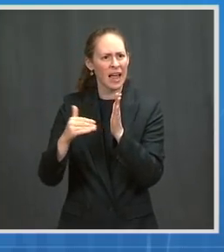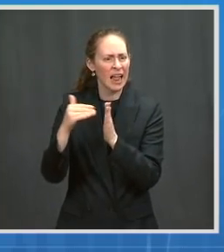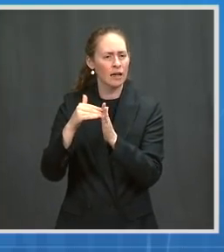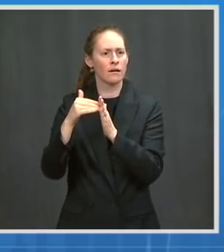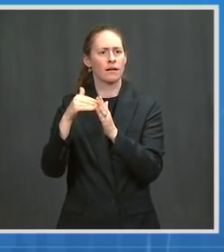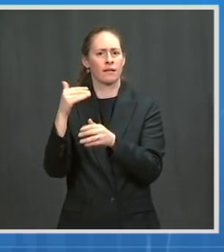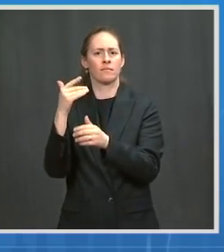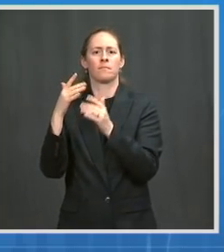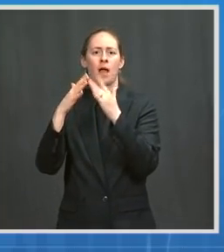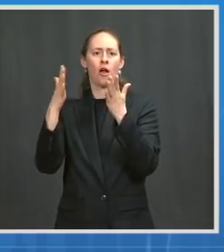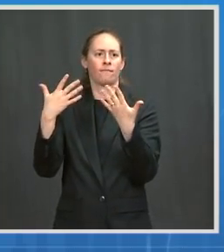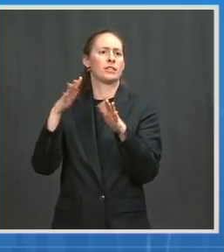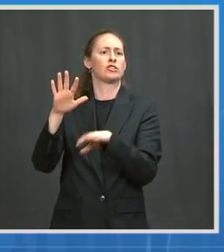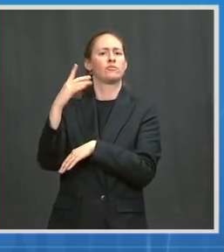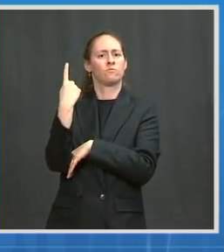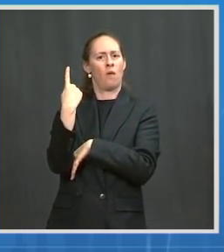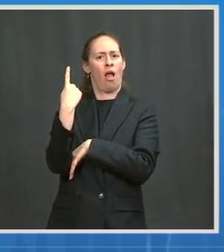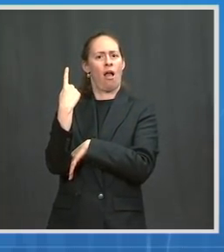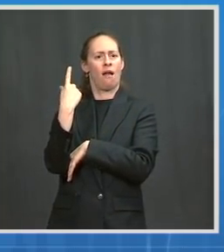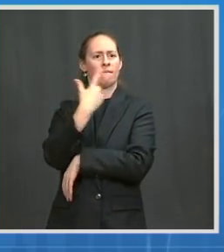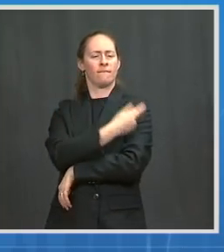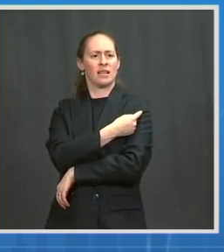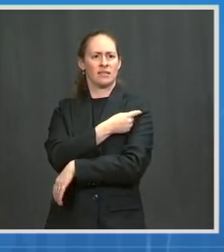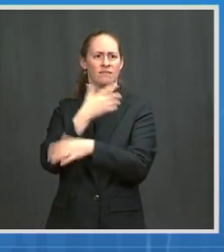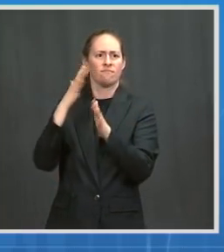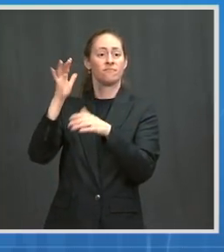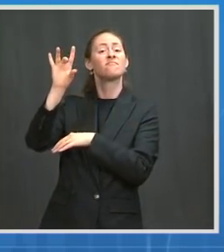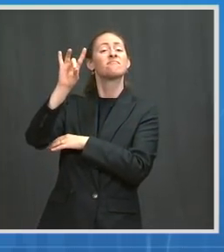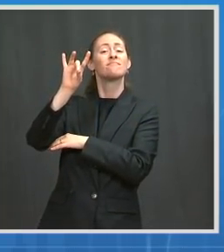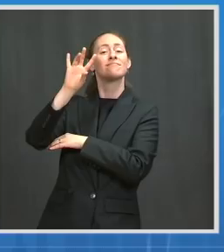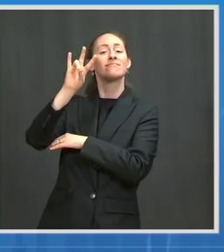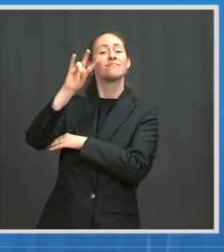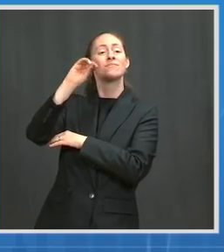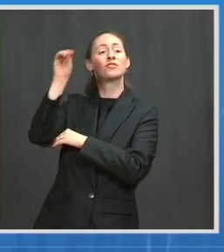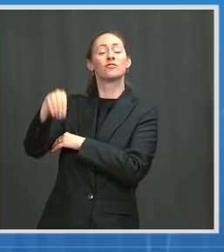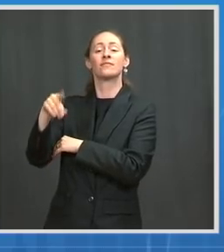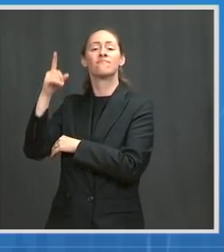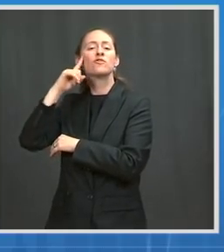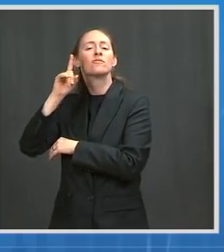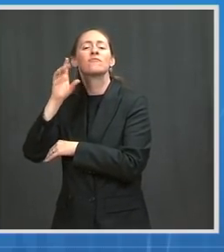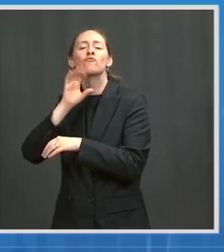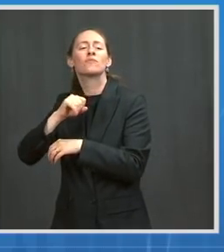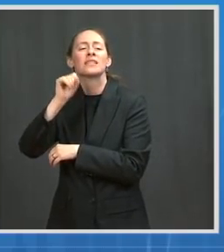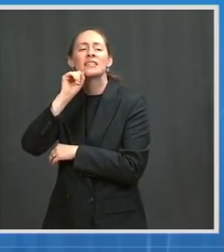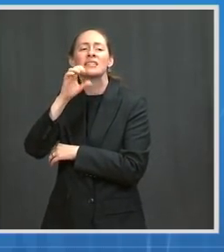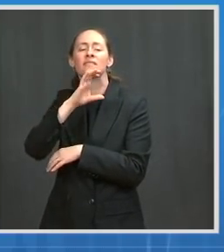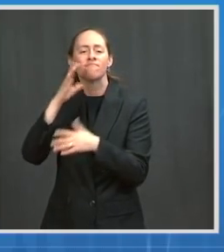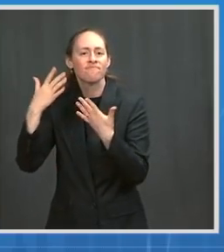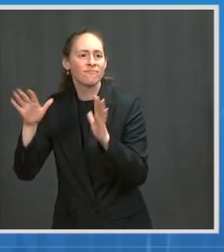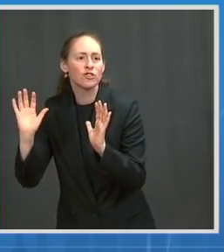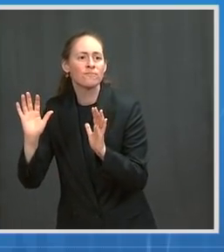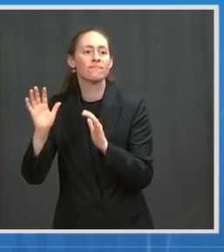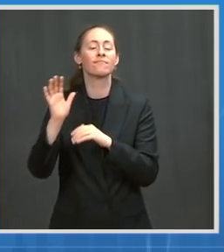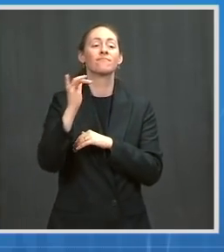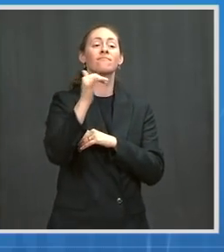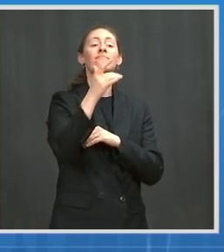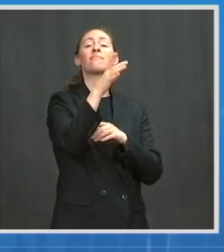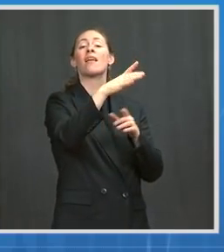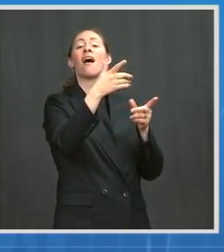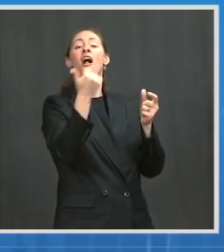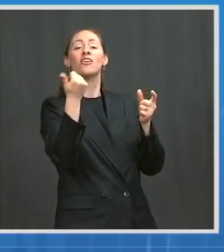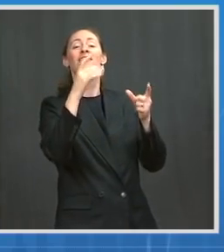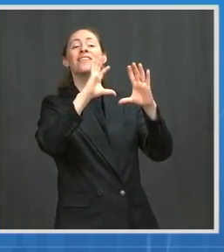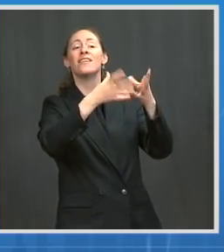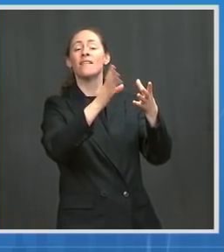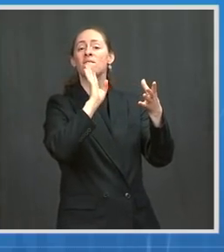As I said, 87% of seniors, 74% of people over the age of 40, and we're now